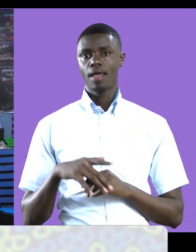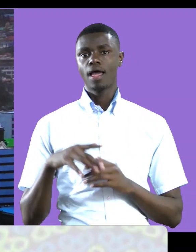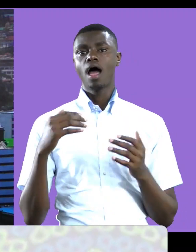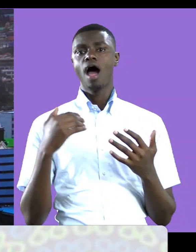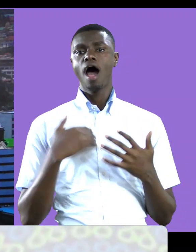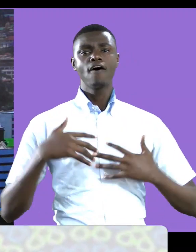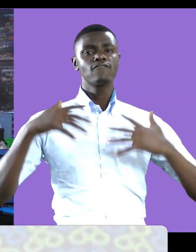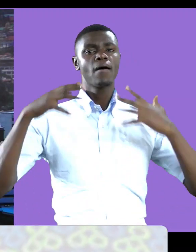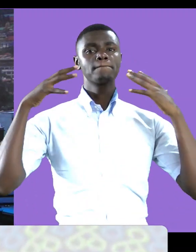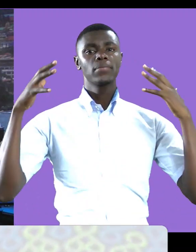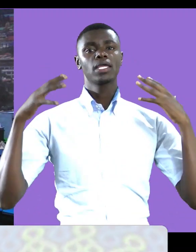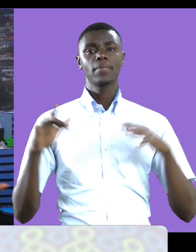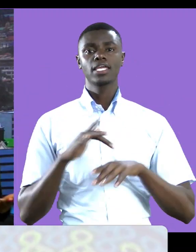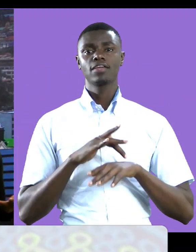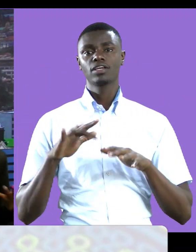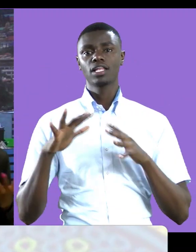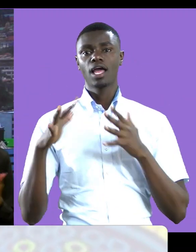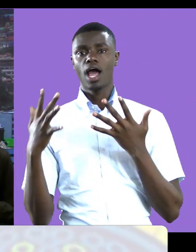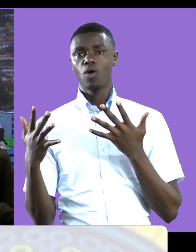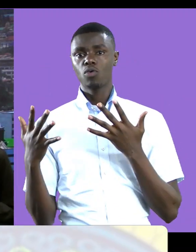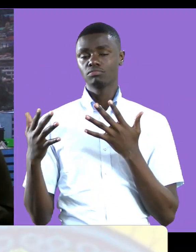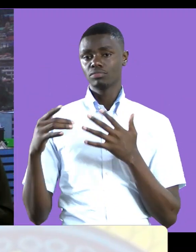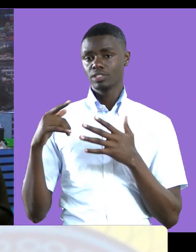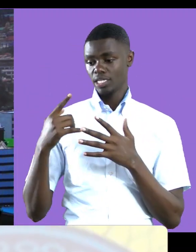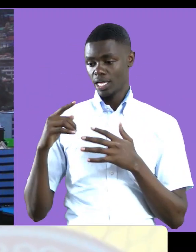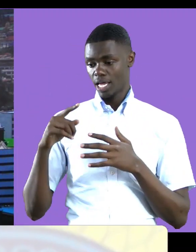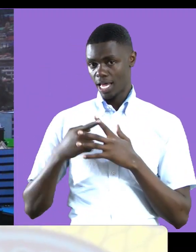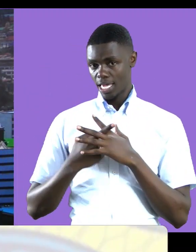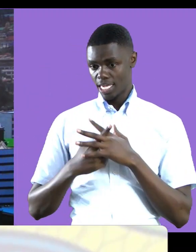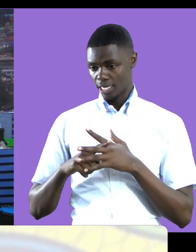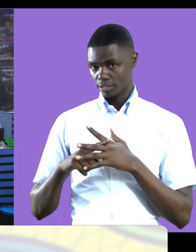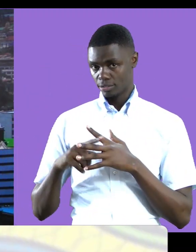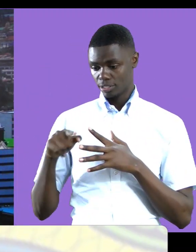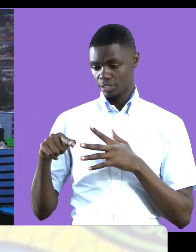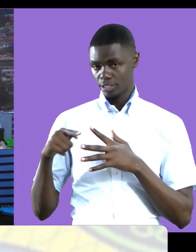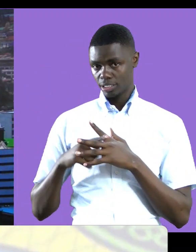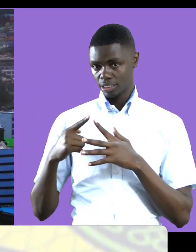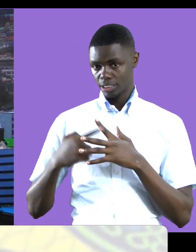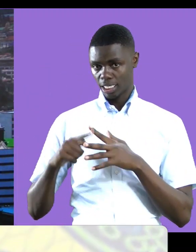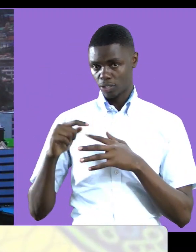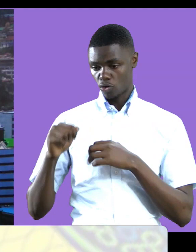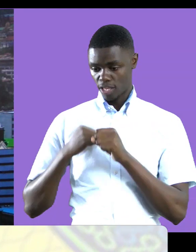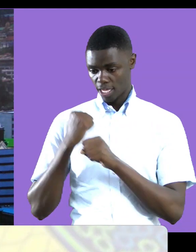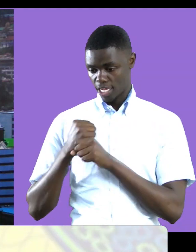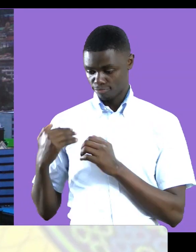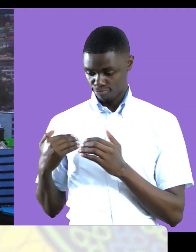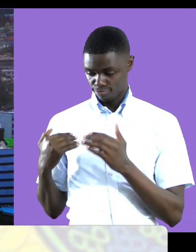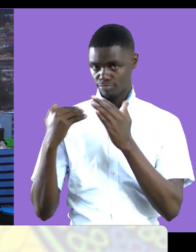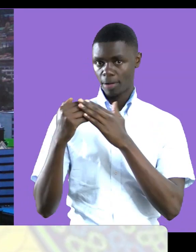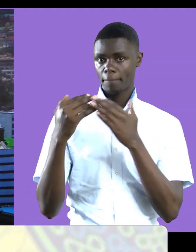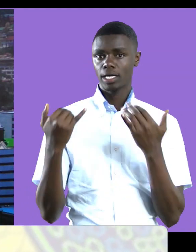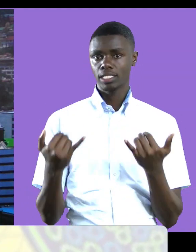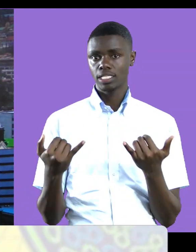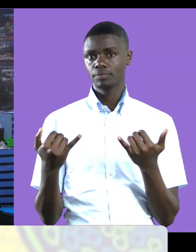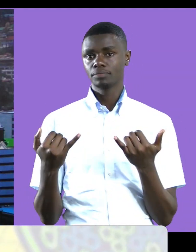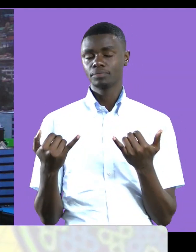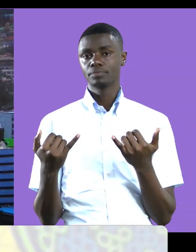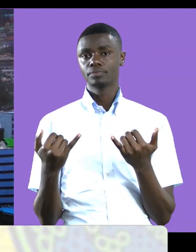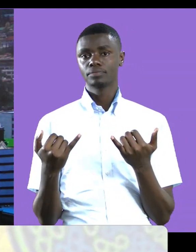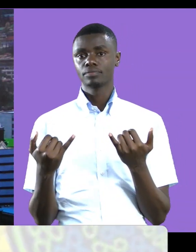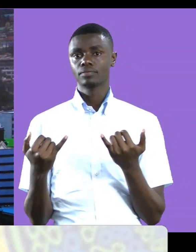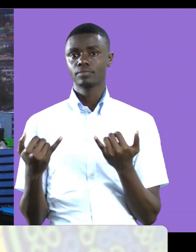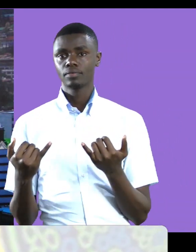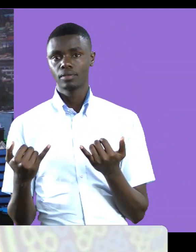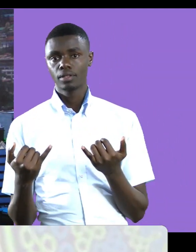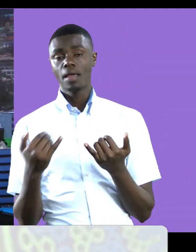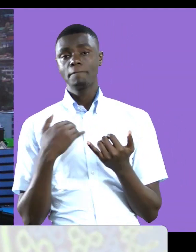a tremendous effect on how I was since the beginning of the year up to sahi. And of course, definitely since my nimefika peak. But